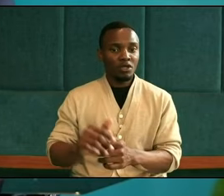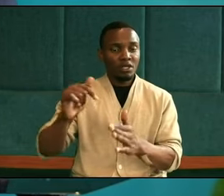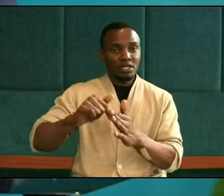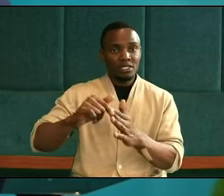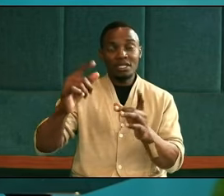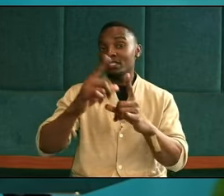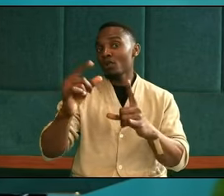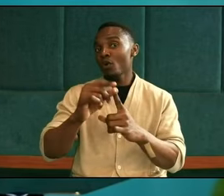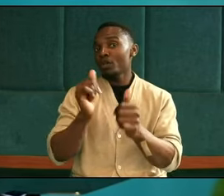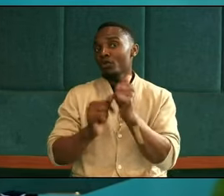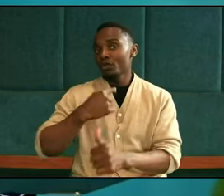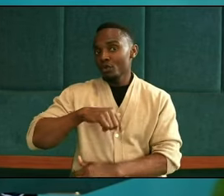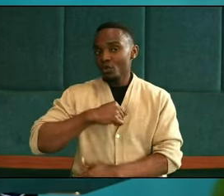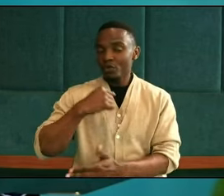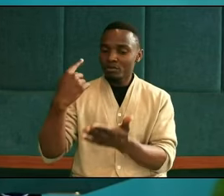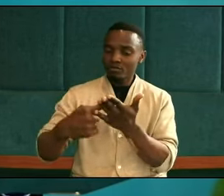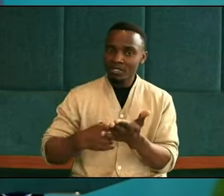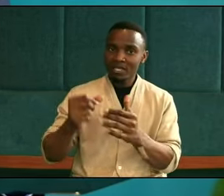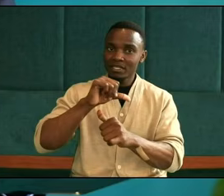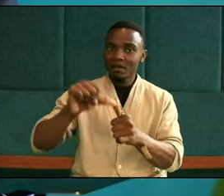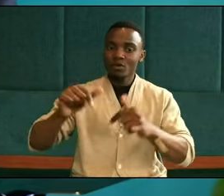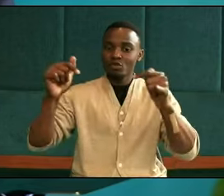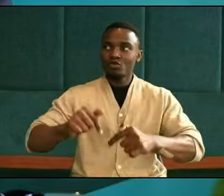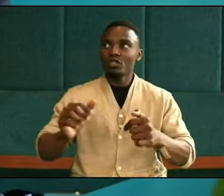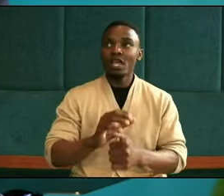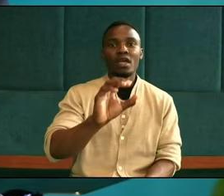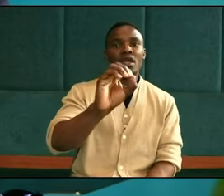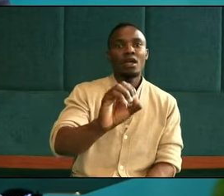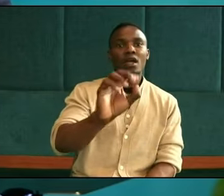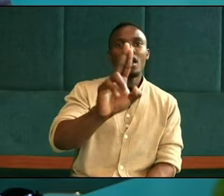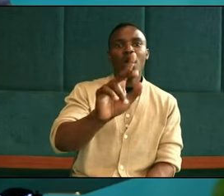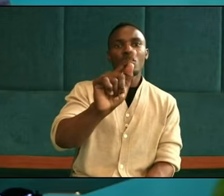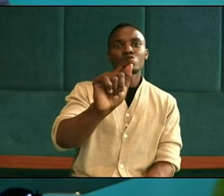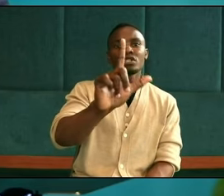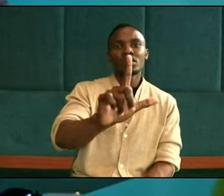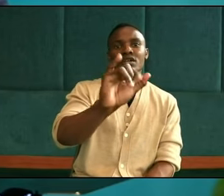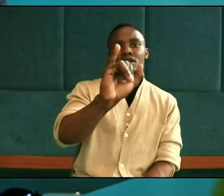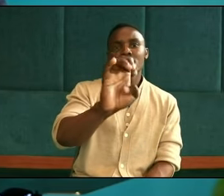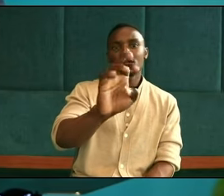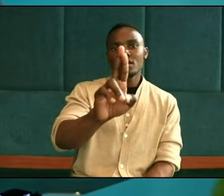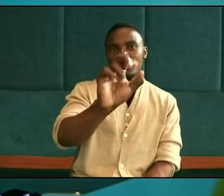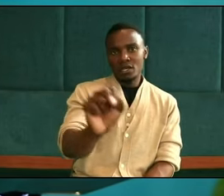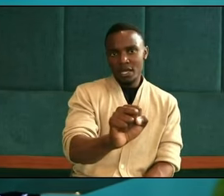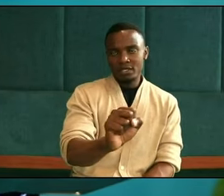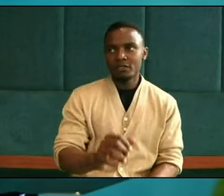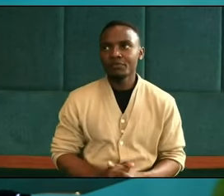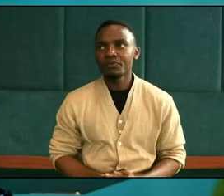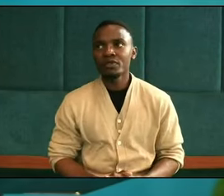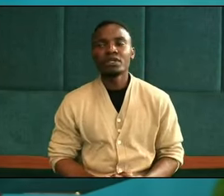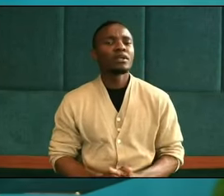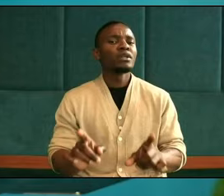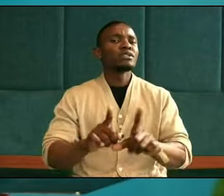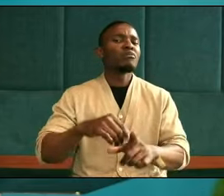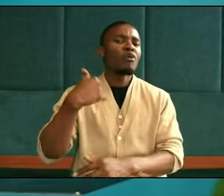that we are reflecting on, outliers. I have seen them all the time. I have heard about them